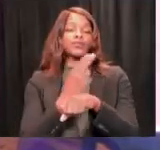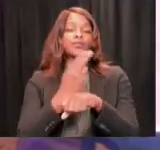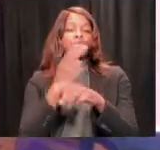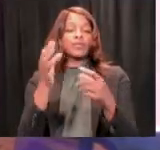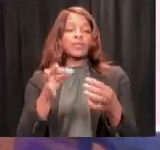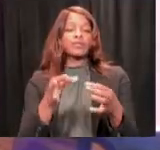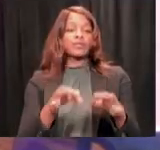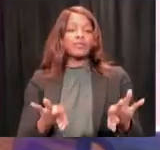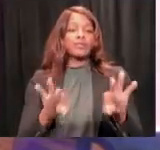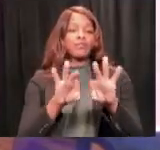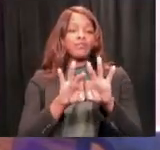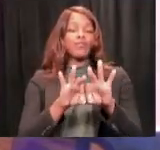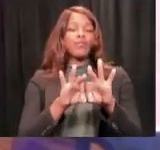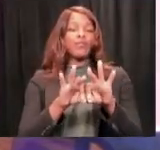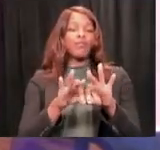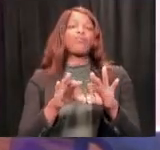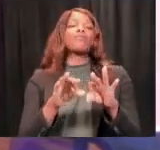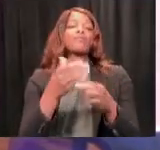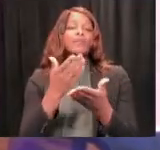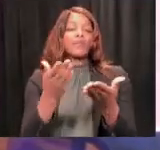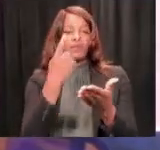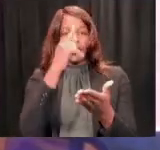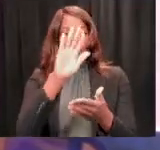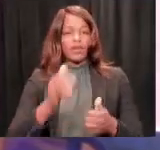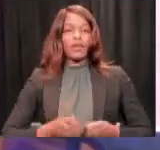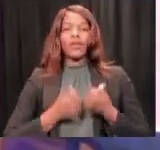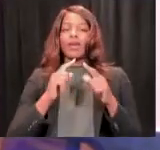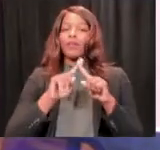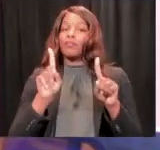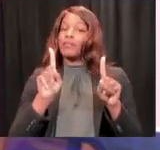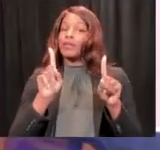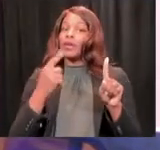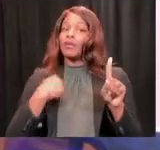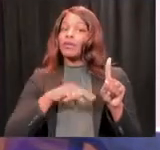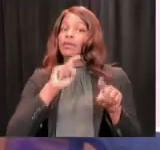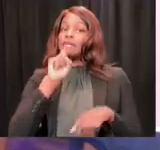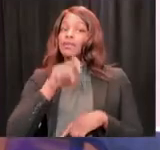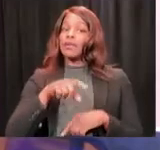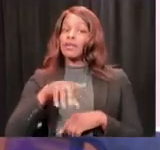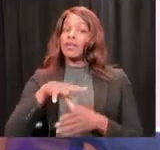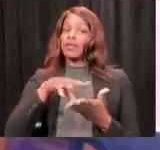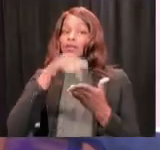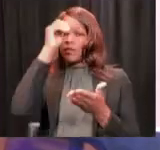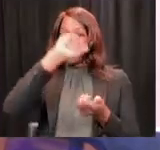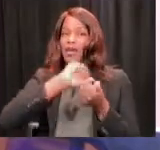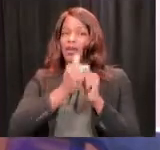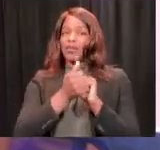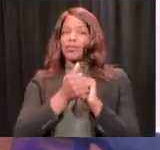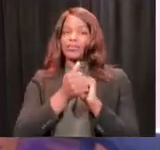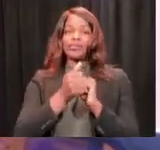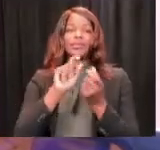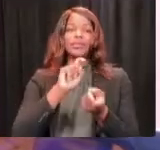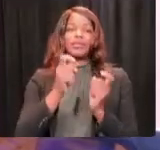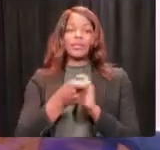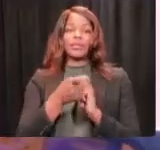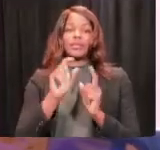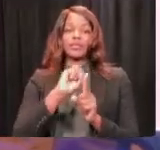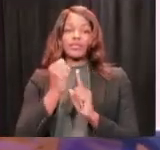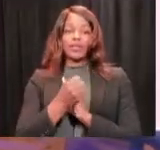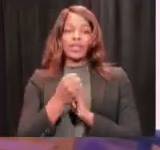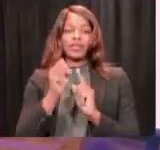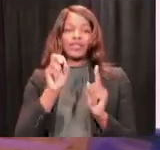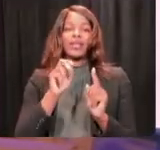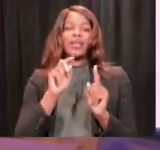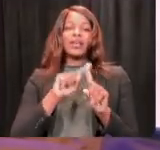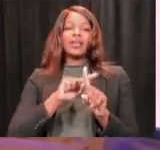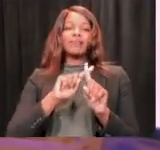things in your house, in your life. But you and I have to learn how to repack some things. His name was Eric Bishop. He